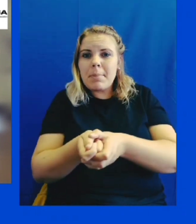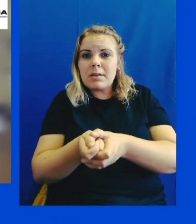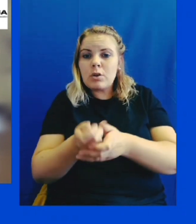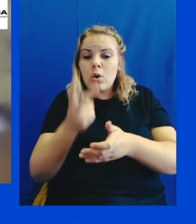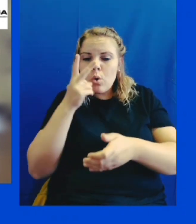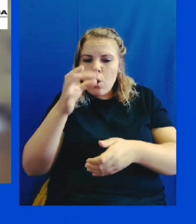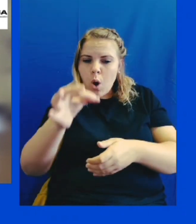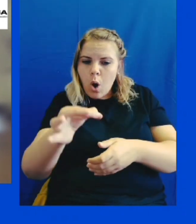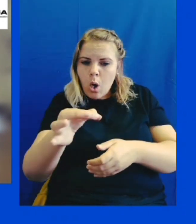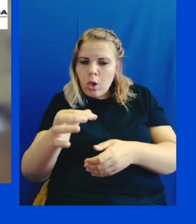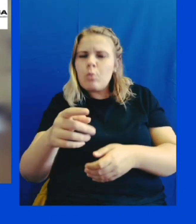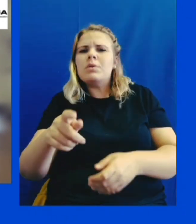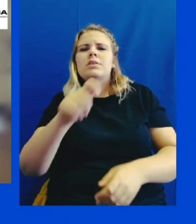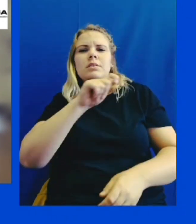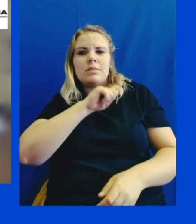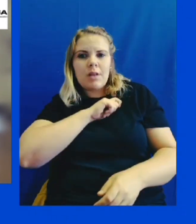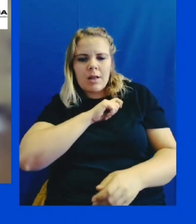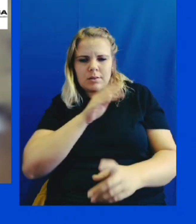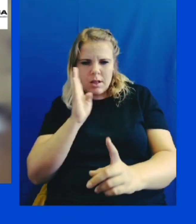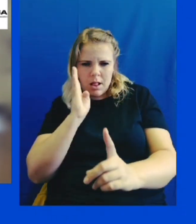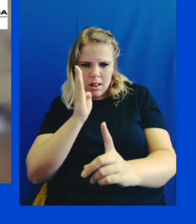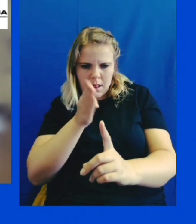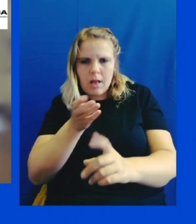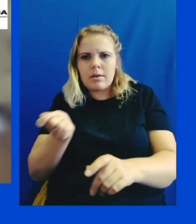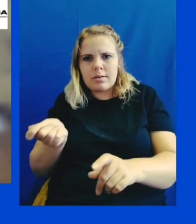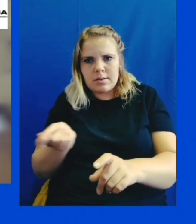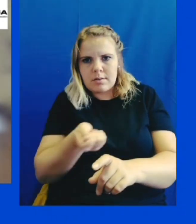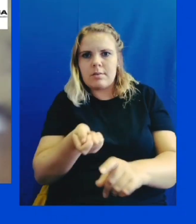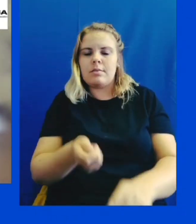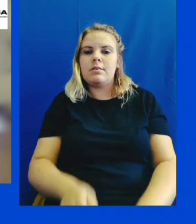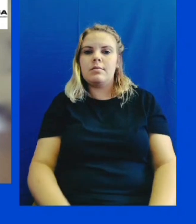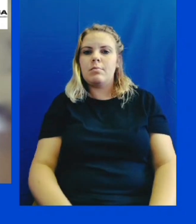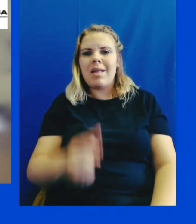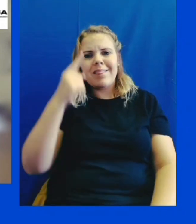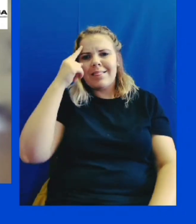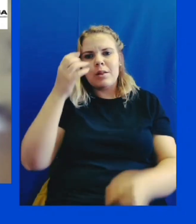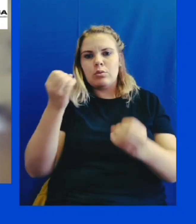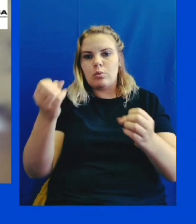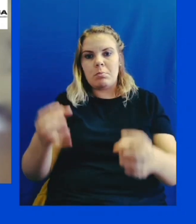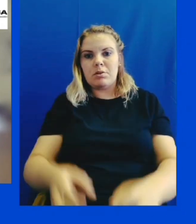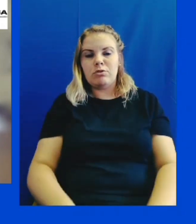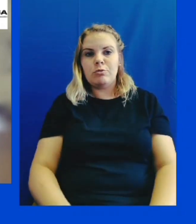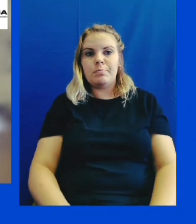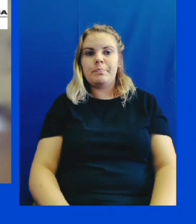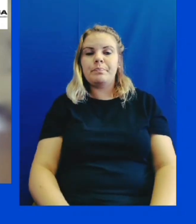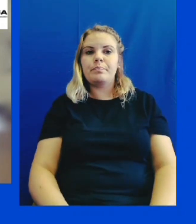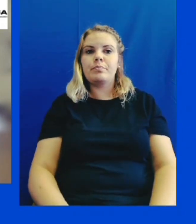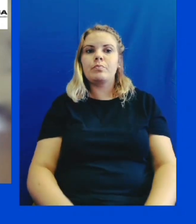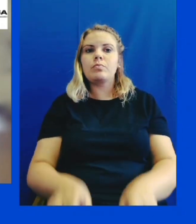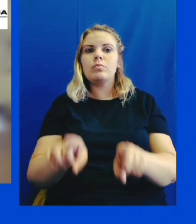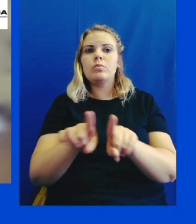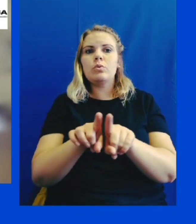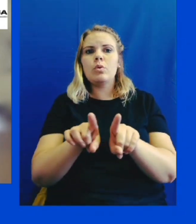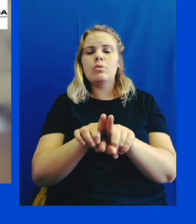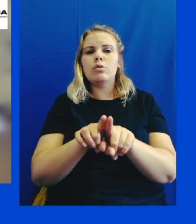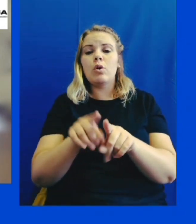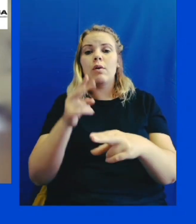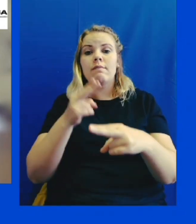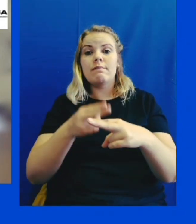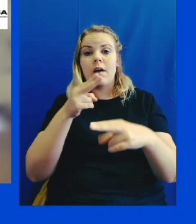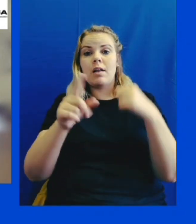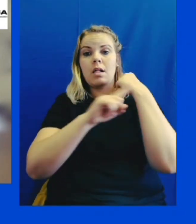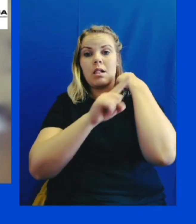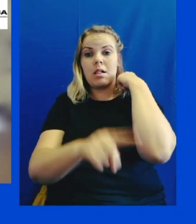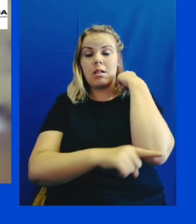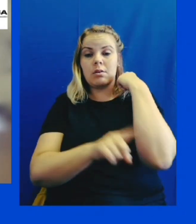and trust the line and just hit it. Yeah. Perfect. And then just finally, what does it mean